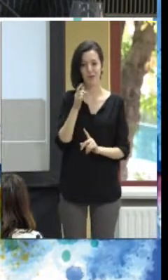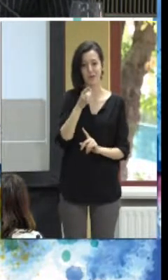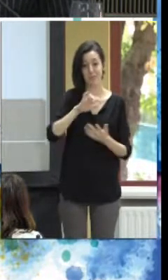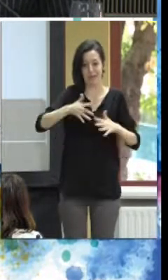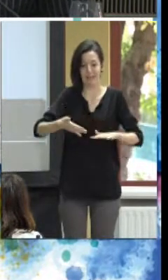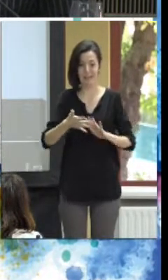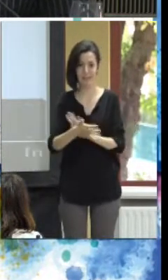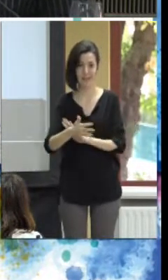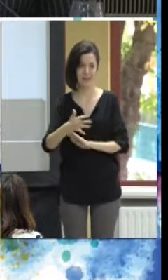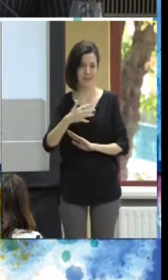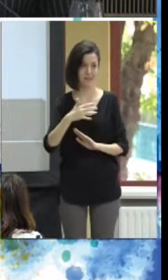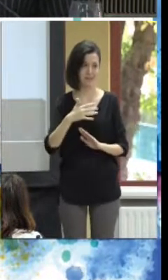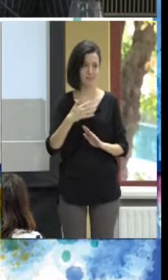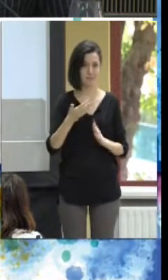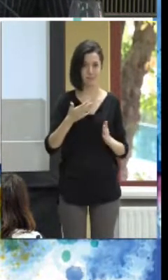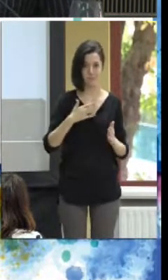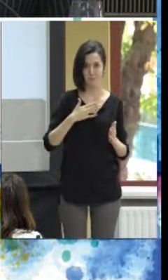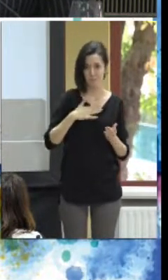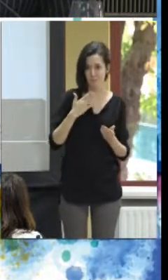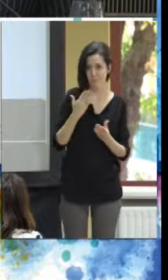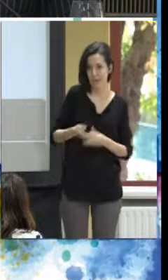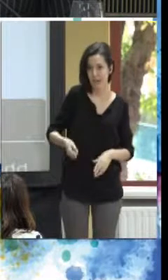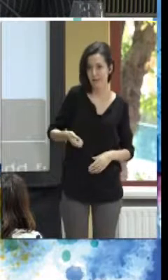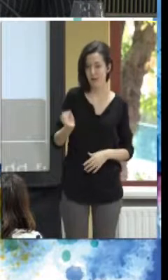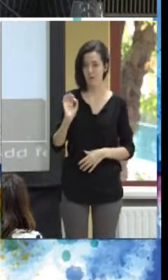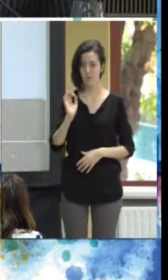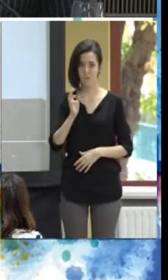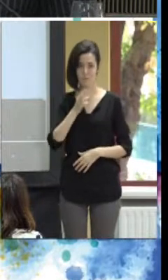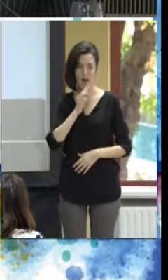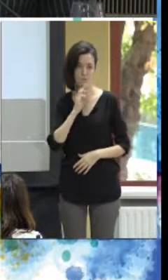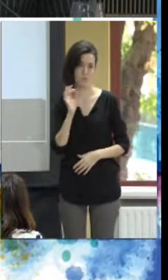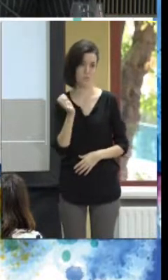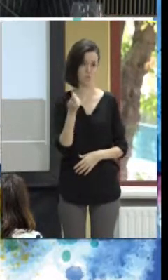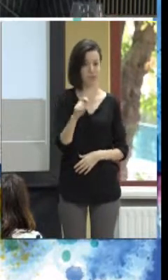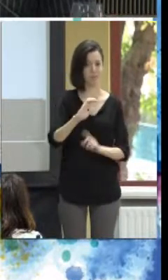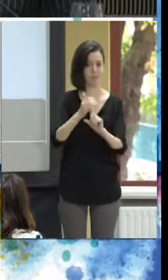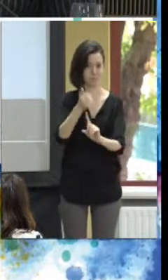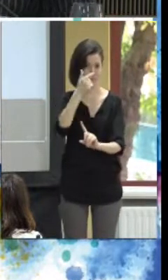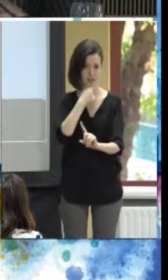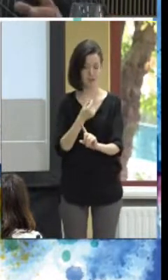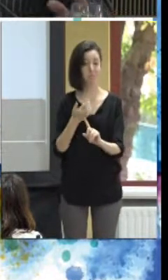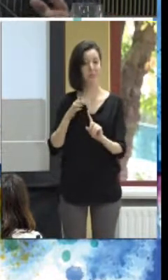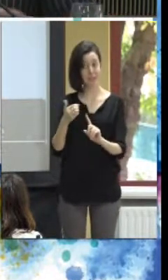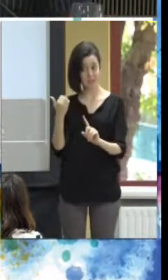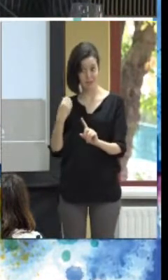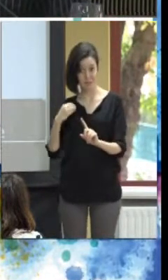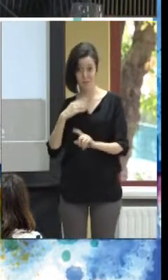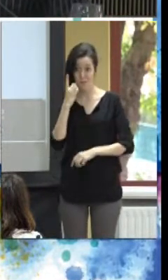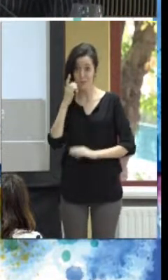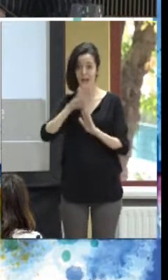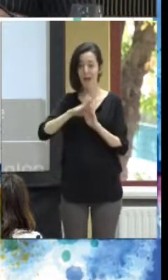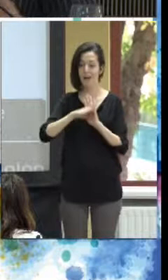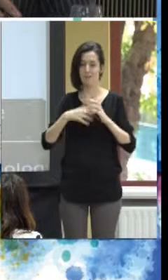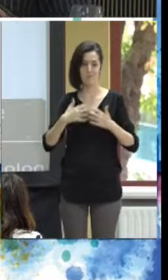beacon. It's a rather new technology. I mean, I wouldn't say super new, but I mean, it